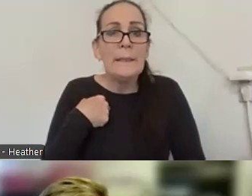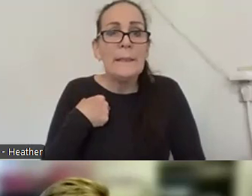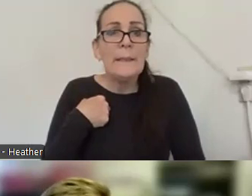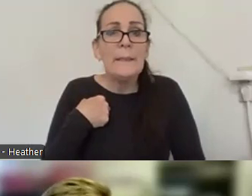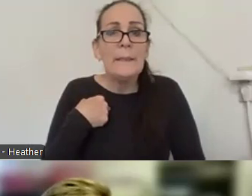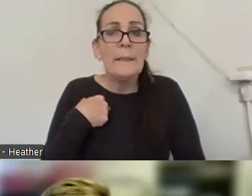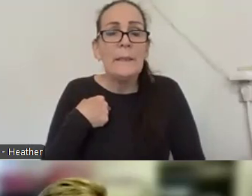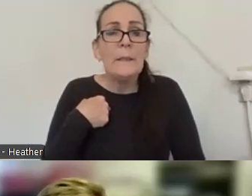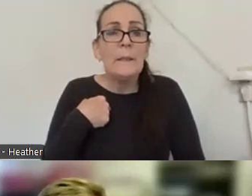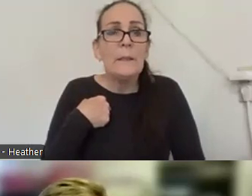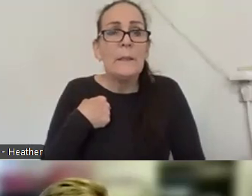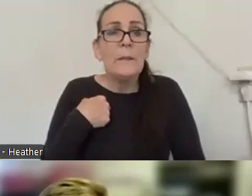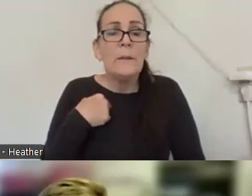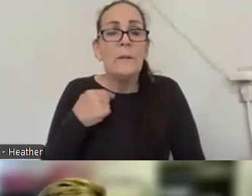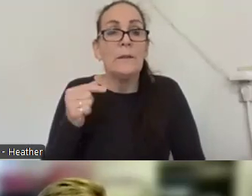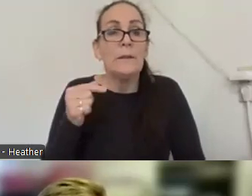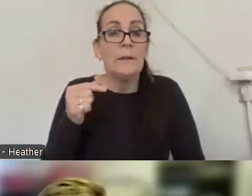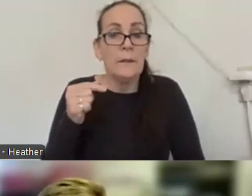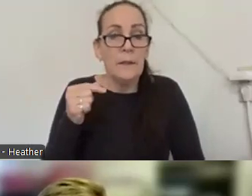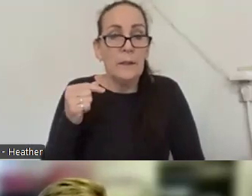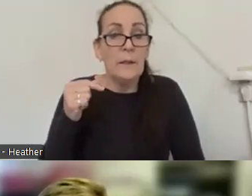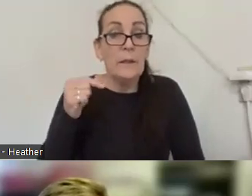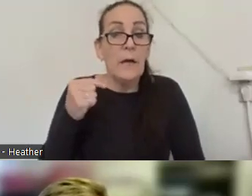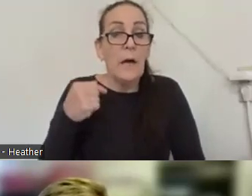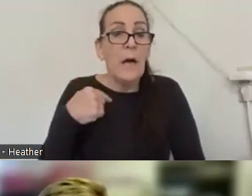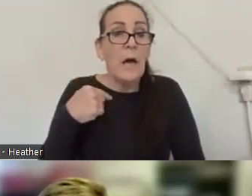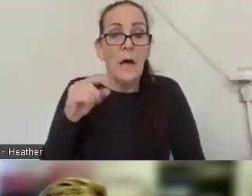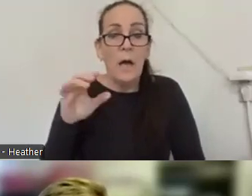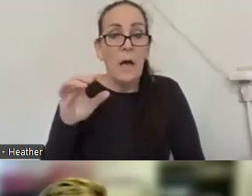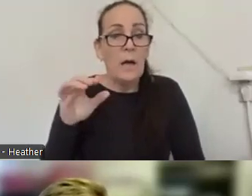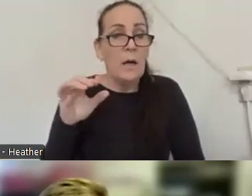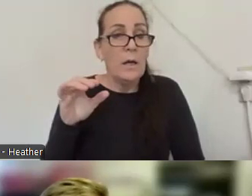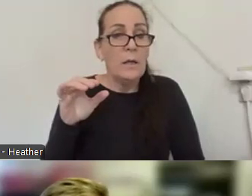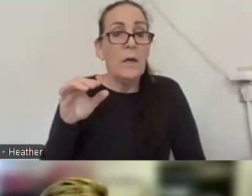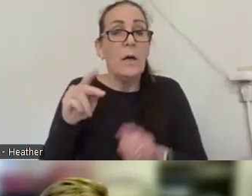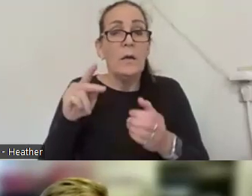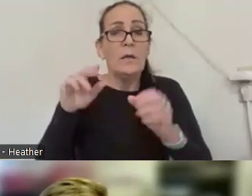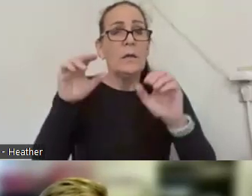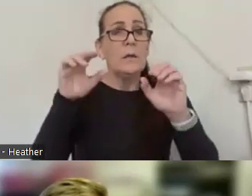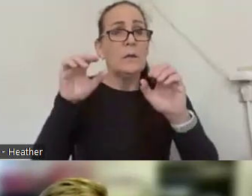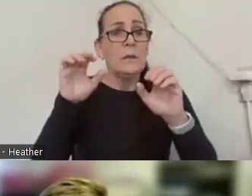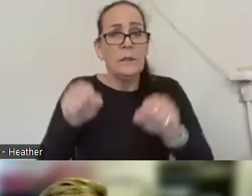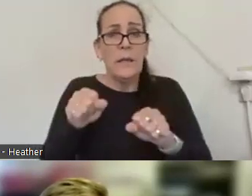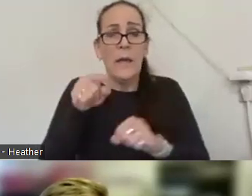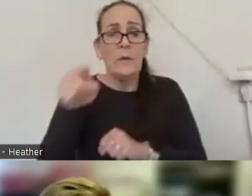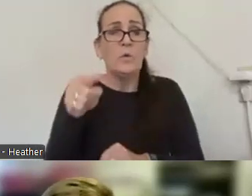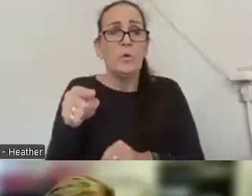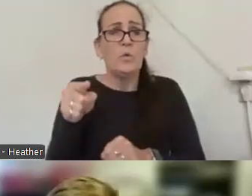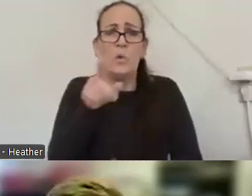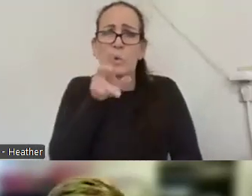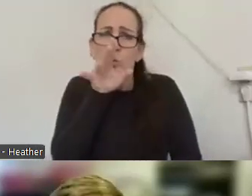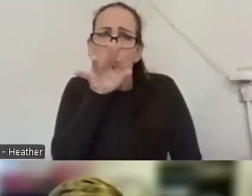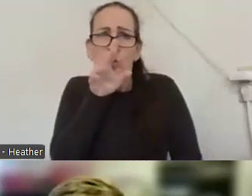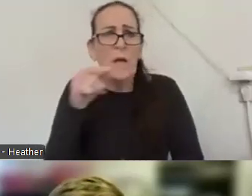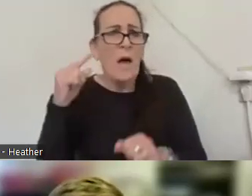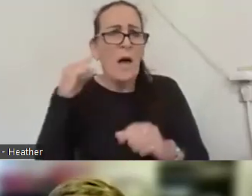Don't give Carol. Project, Anna. Can you project? Can you hear me? I can talk really loud if